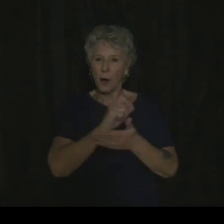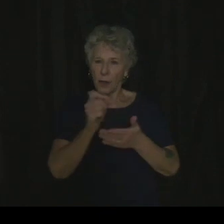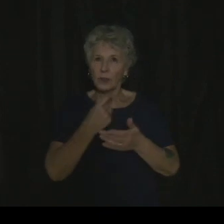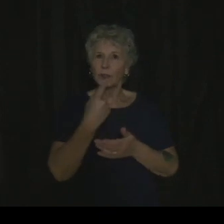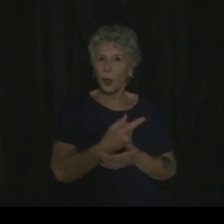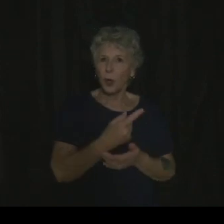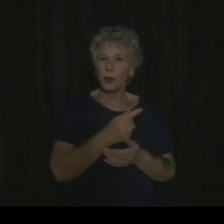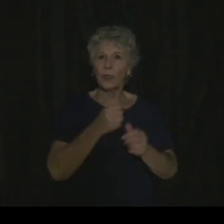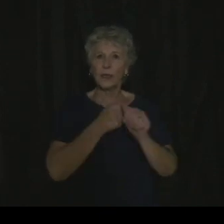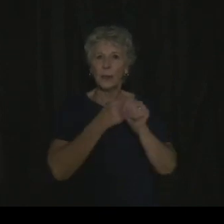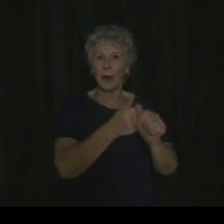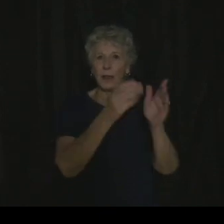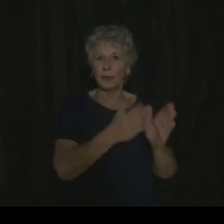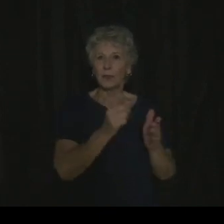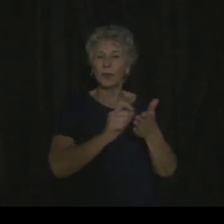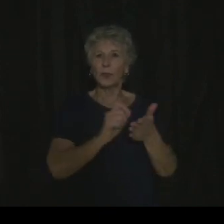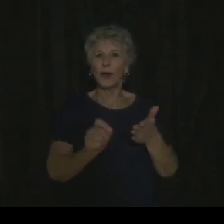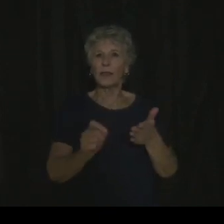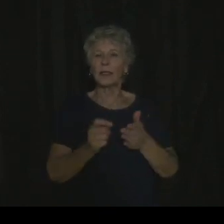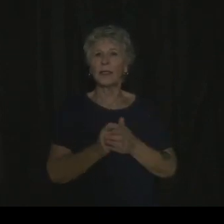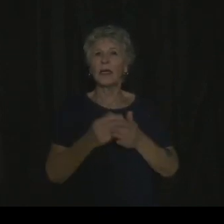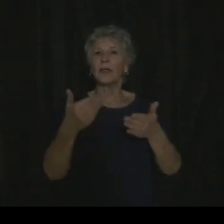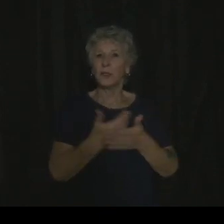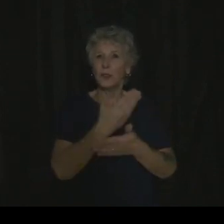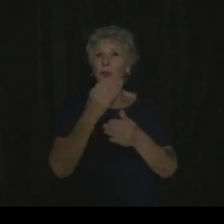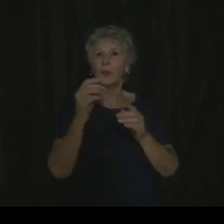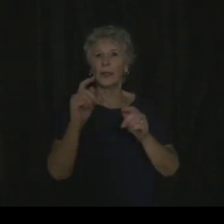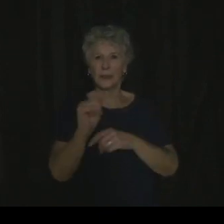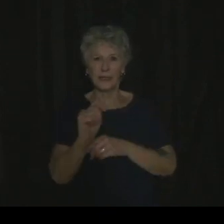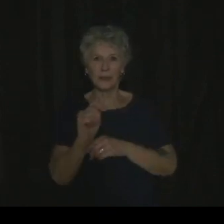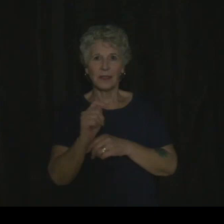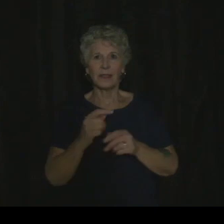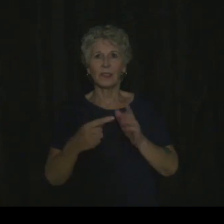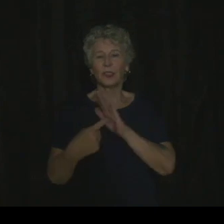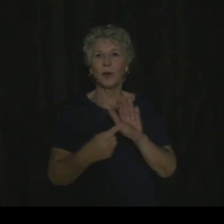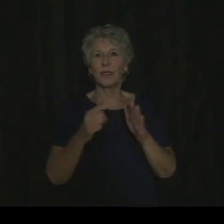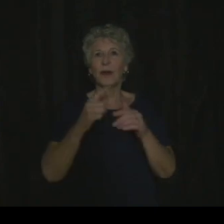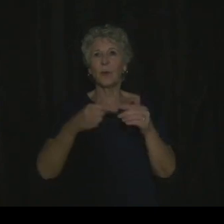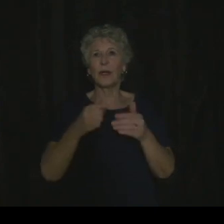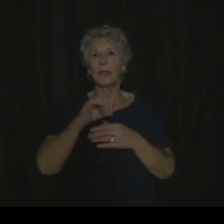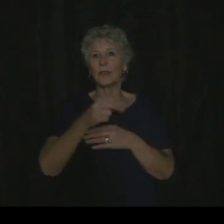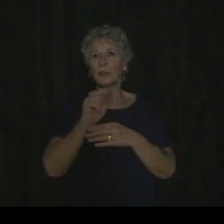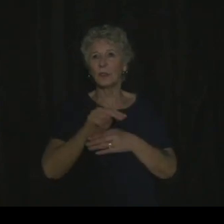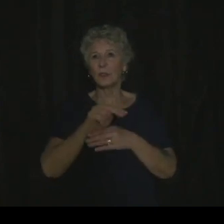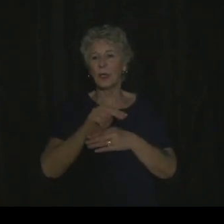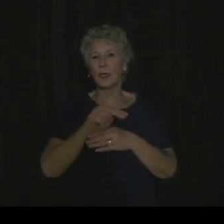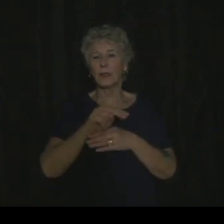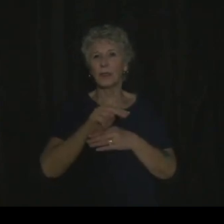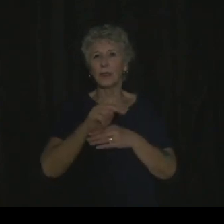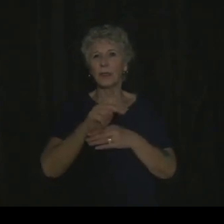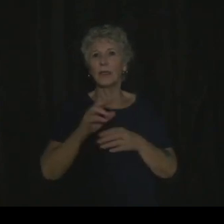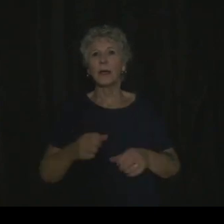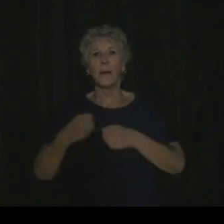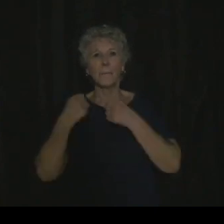more scripture called the New Testament, indicating that when John the apostle died, that power was